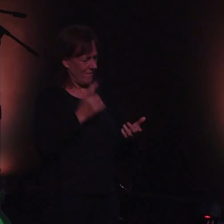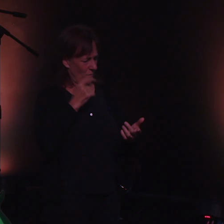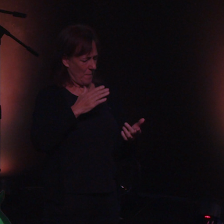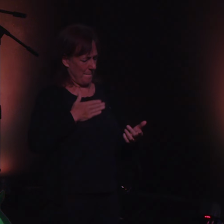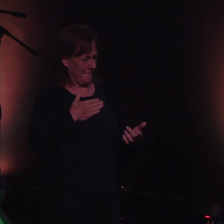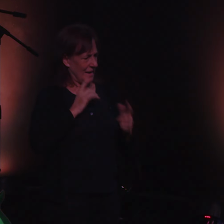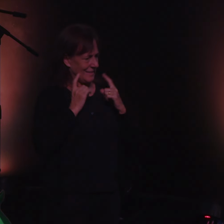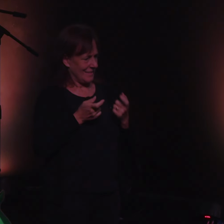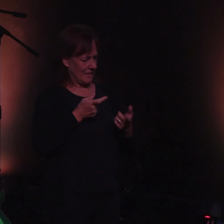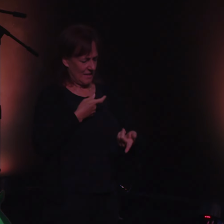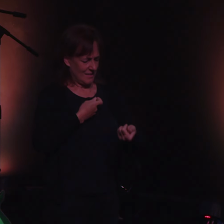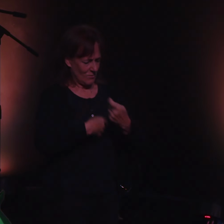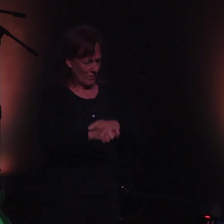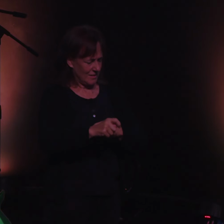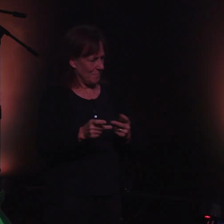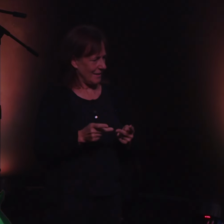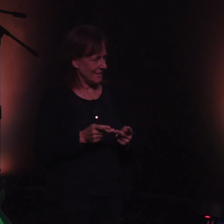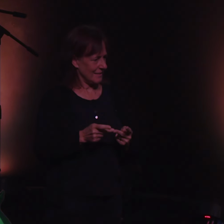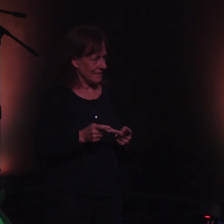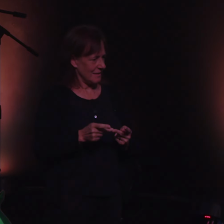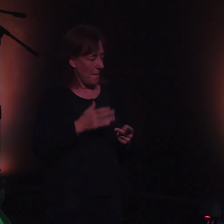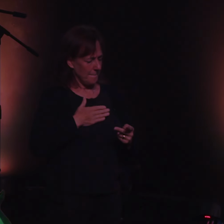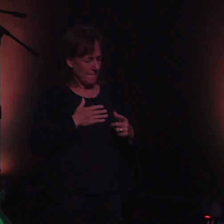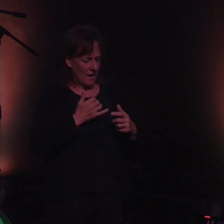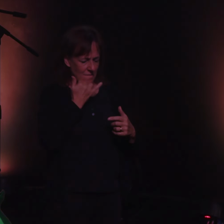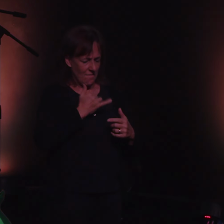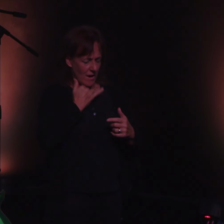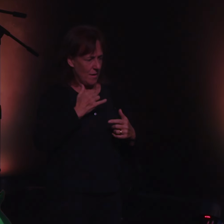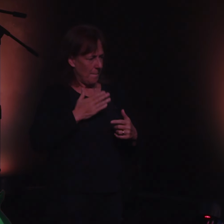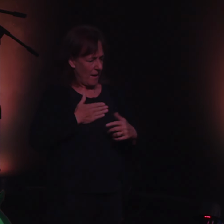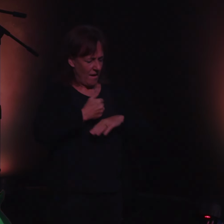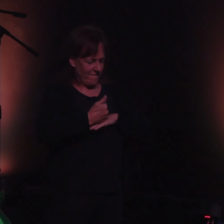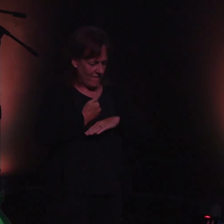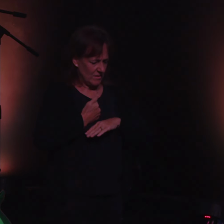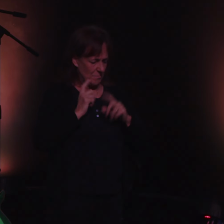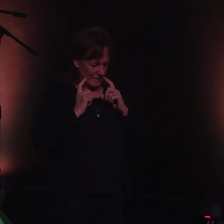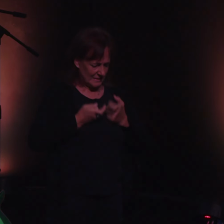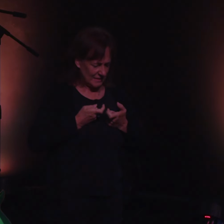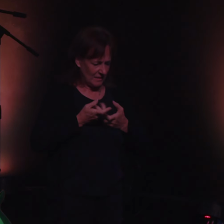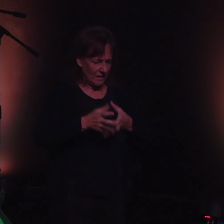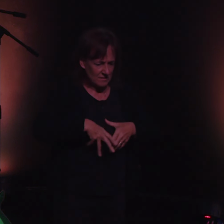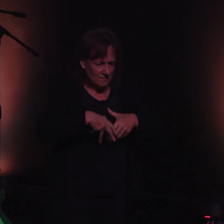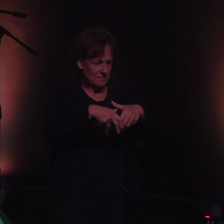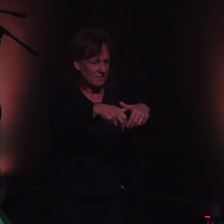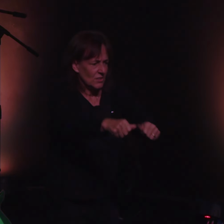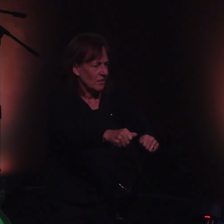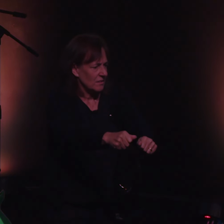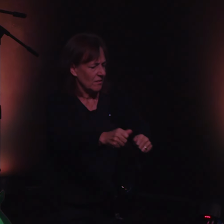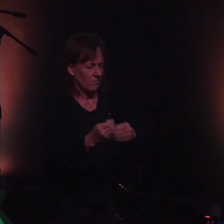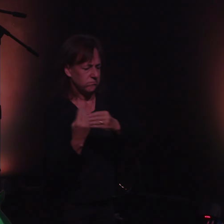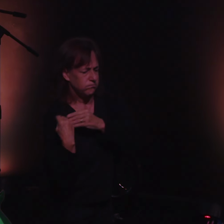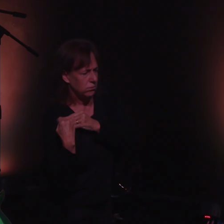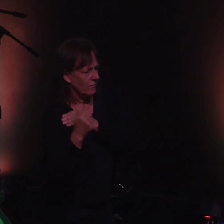switched places with me. He took my cross. And Jesus is trying to foreshadow